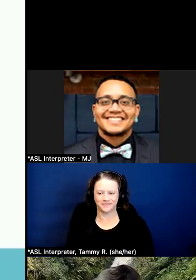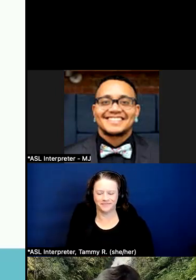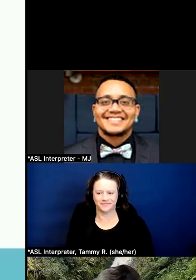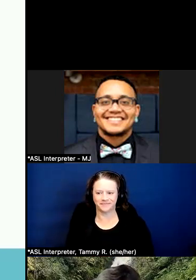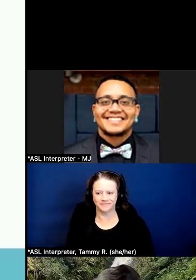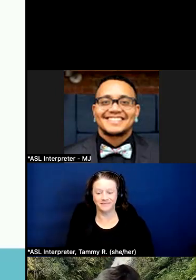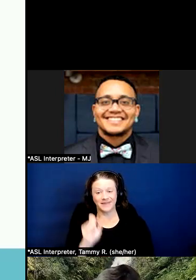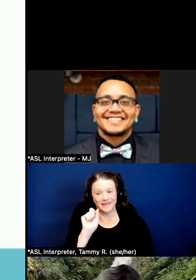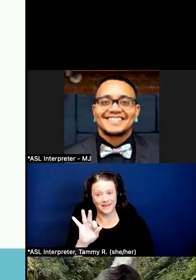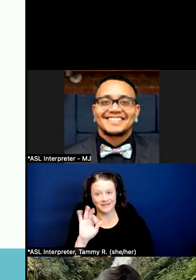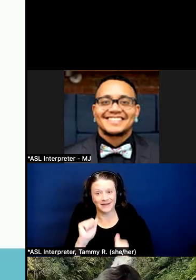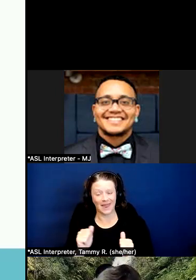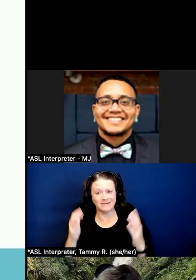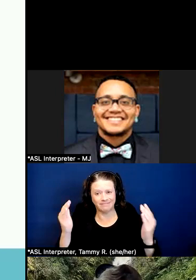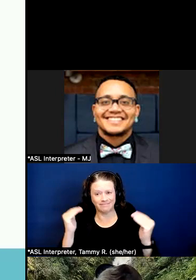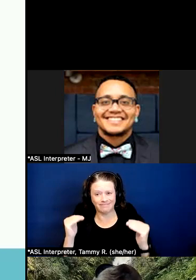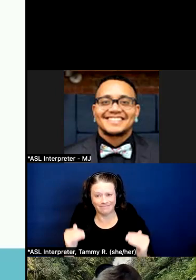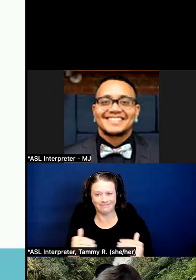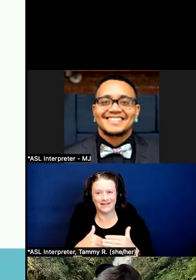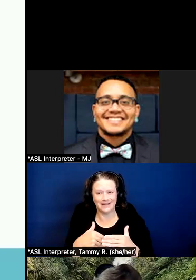If I can get this to move in the correct direction.